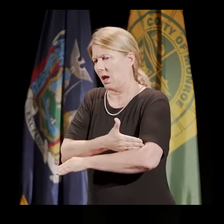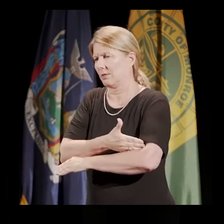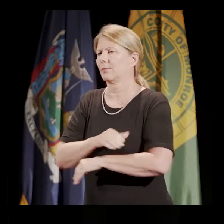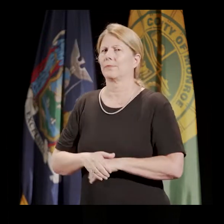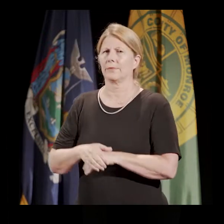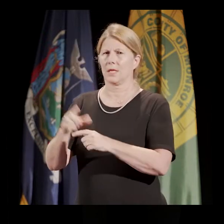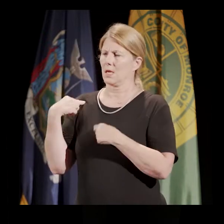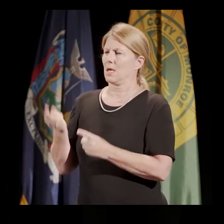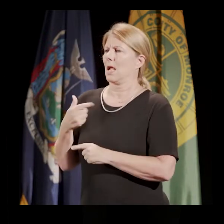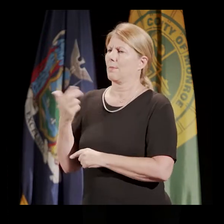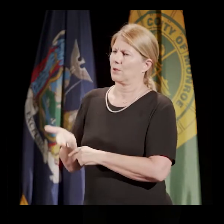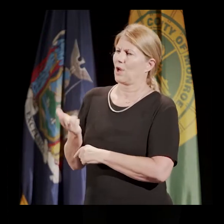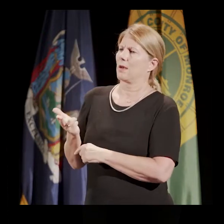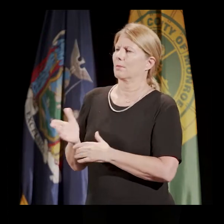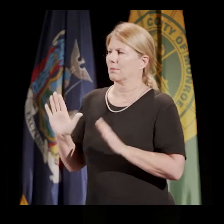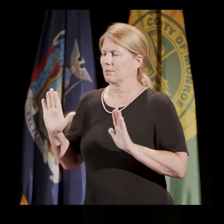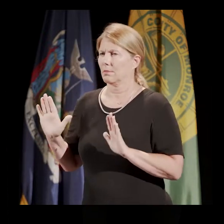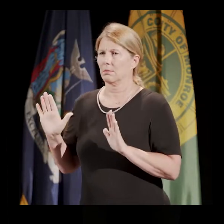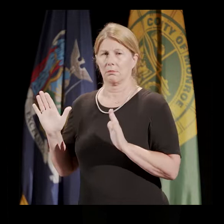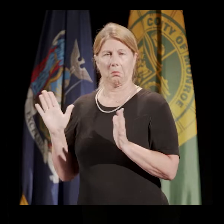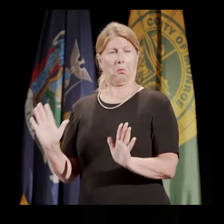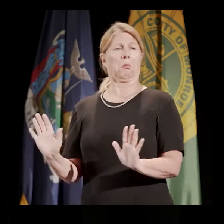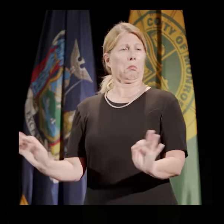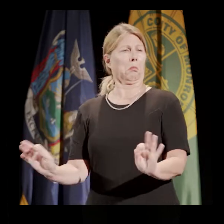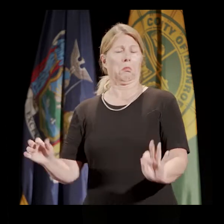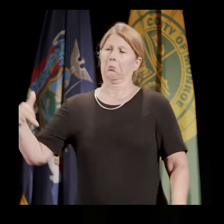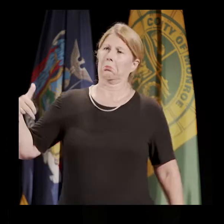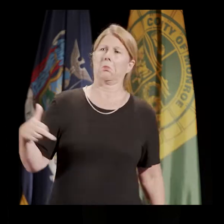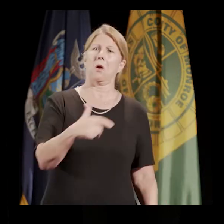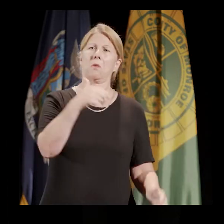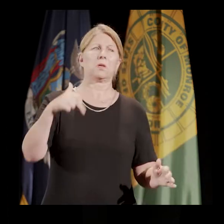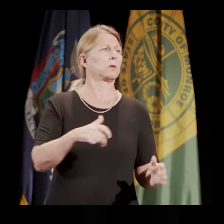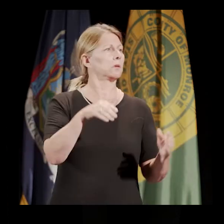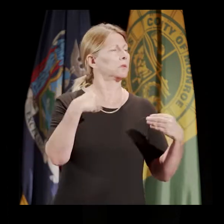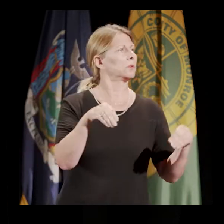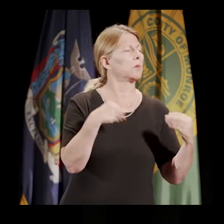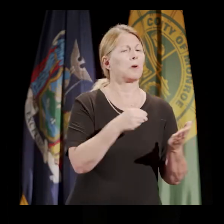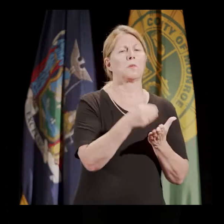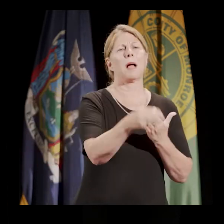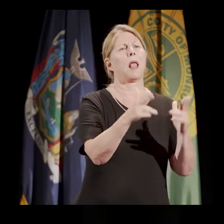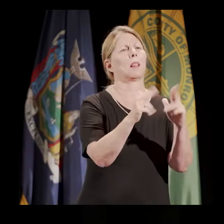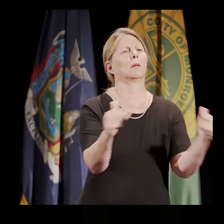shot while going to the store to buy noodles on a Sunday evening.